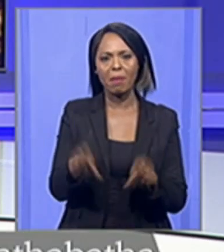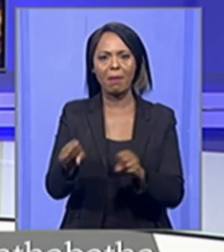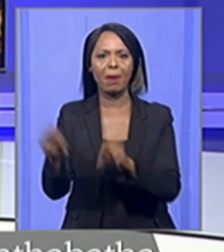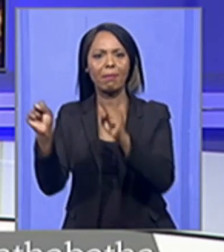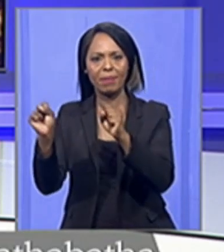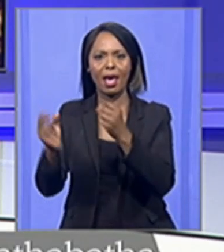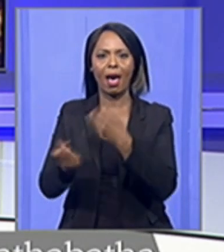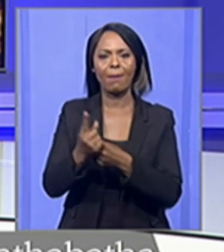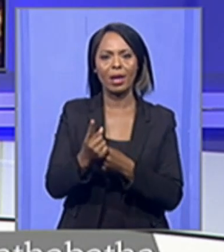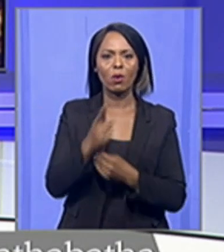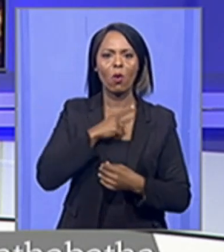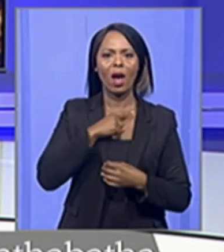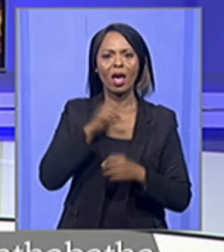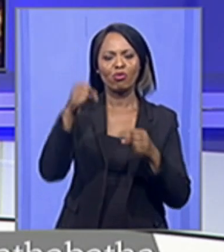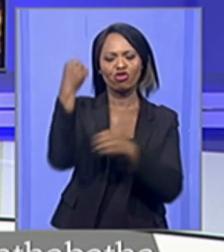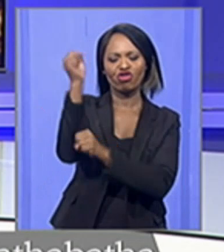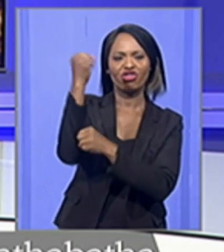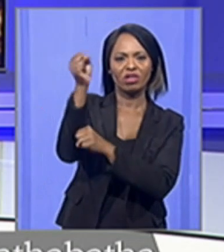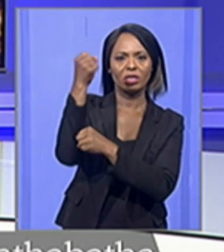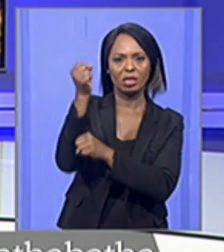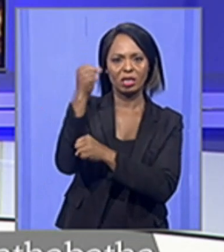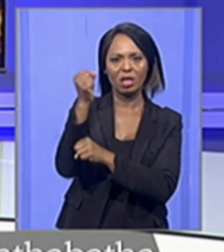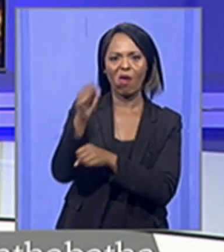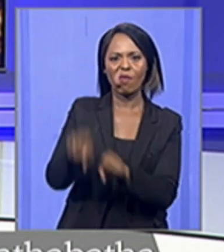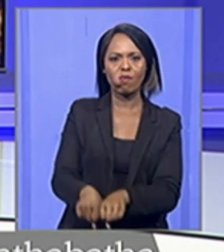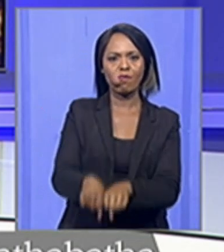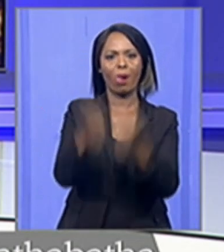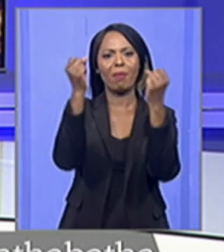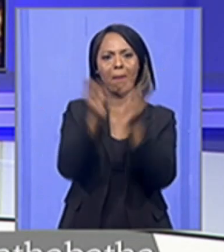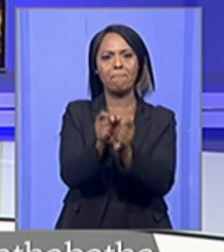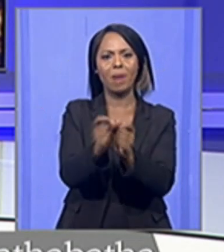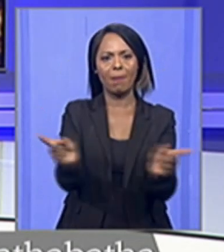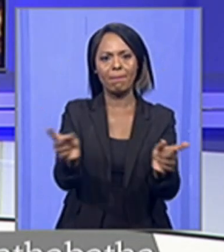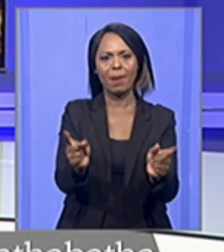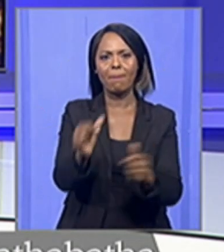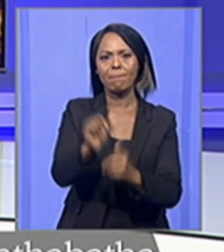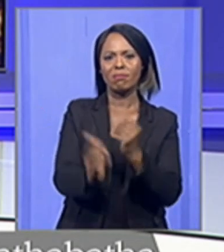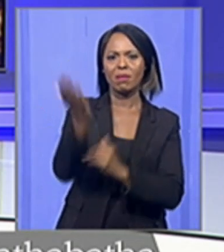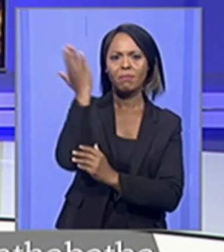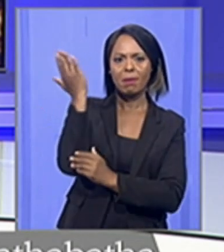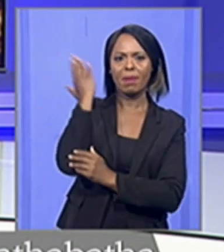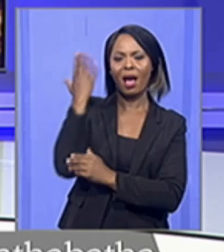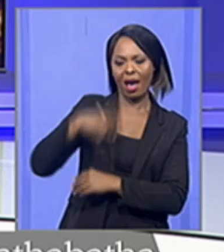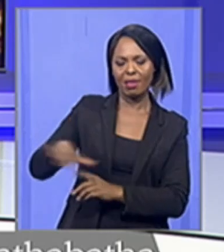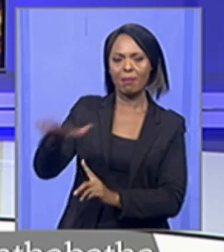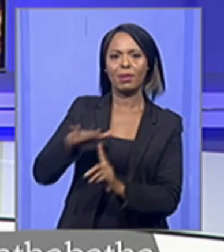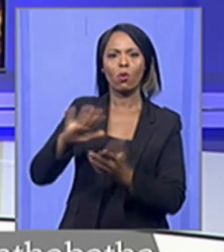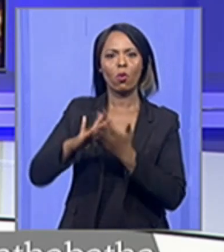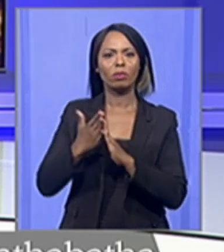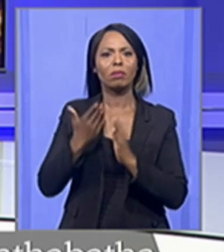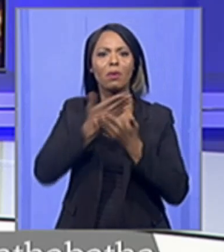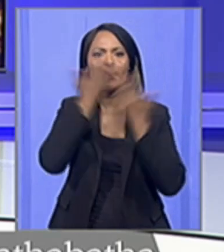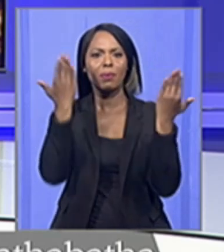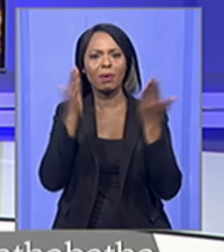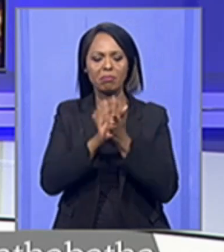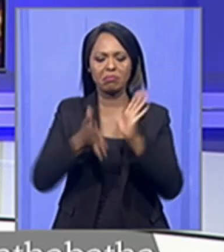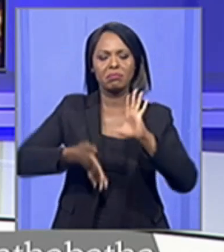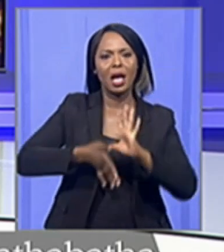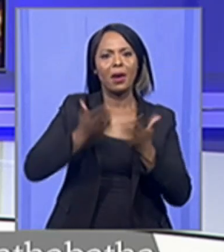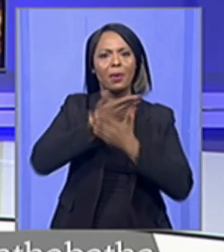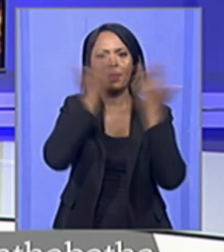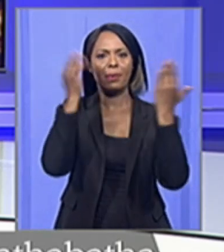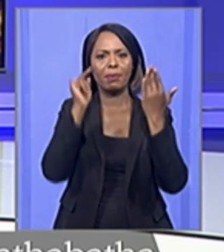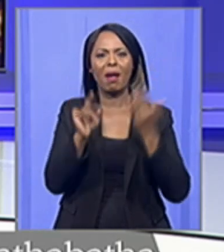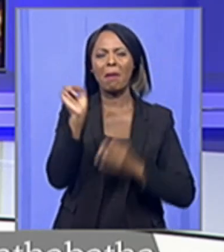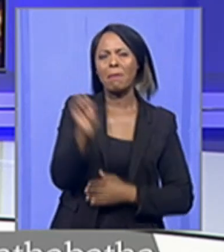pompa metsi o robege dikgwedi tše 4 tša go feta. Motsana o mongwe le ona ga ona mananeo go parara a metsi fao badudi ba swanelwa go ke